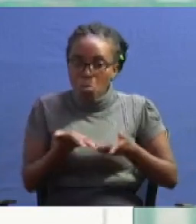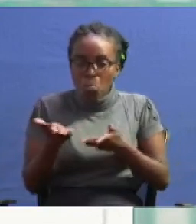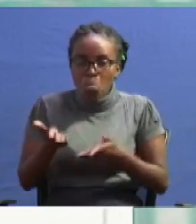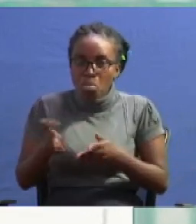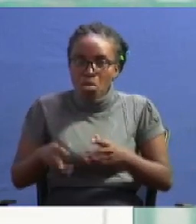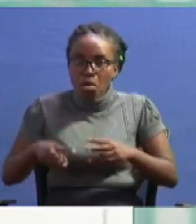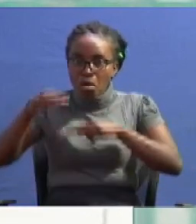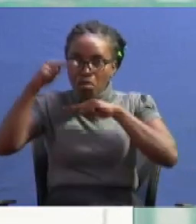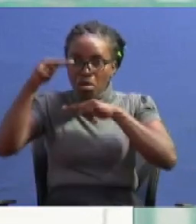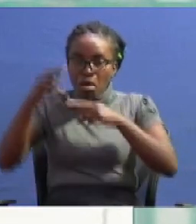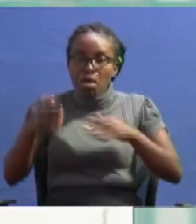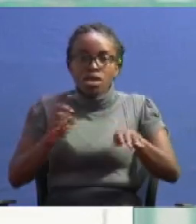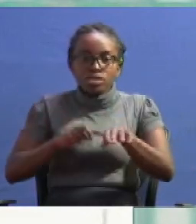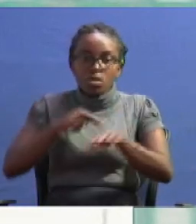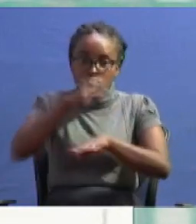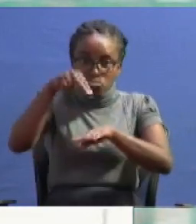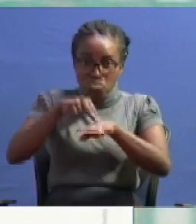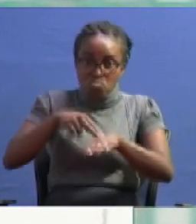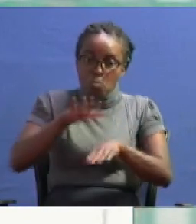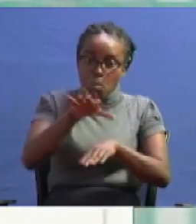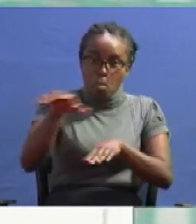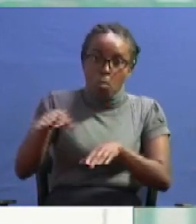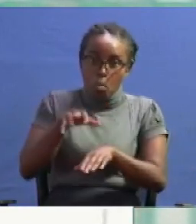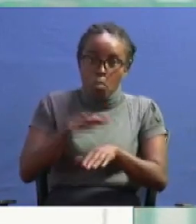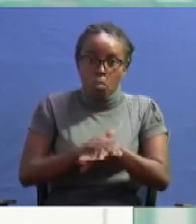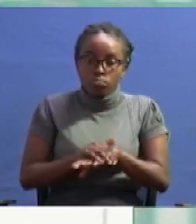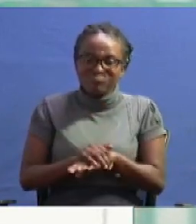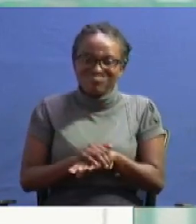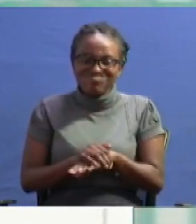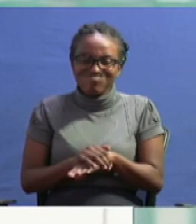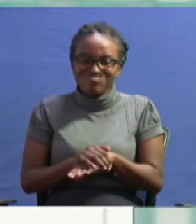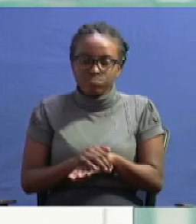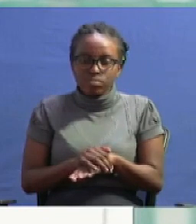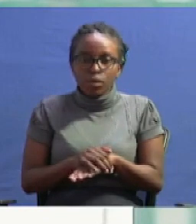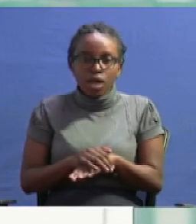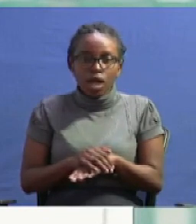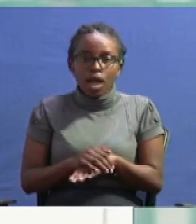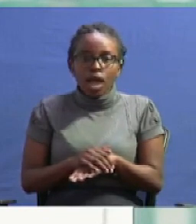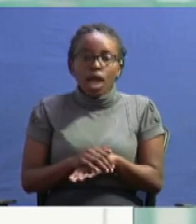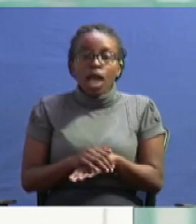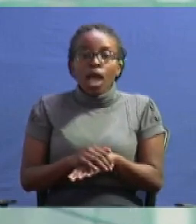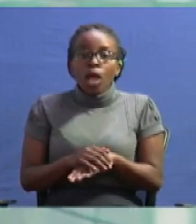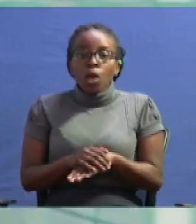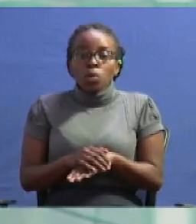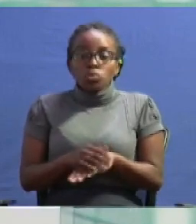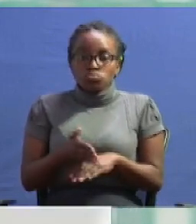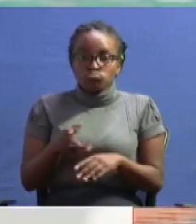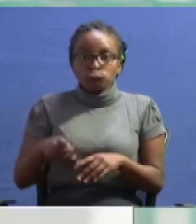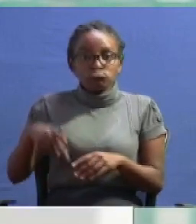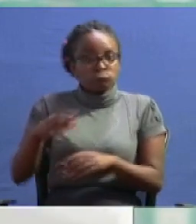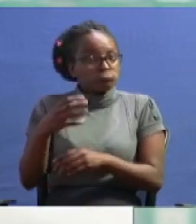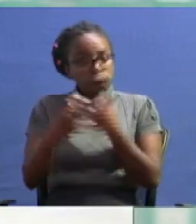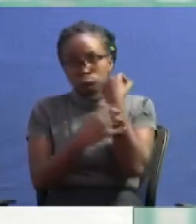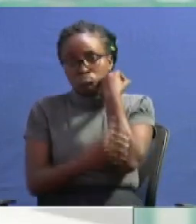have slums in Nairobi. Nairobi is the most developed county, but we have the highest levels of poverty here in Nairobi. Right. We saw it